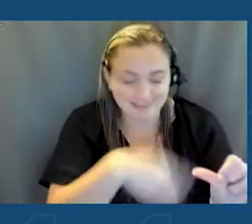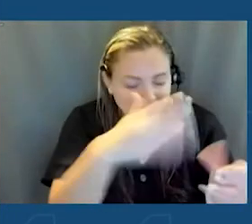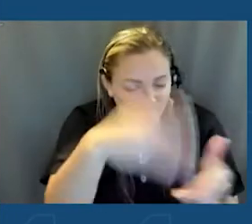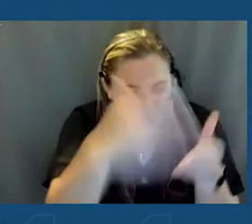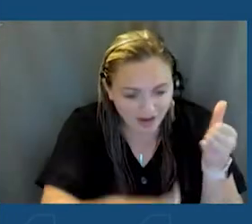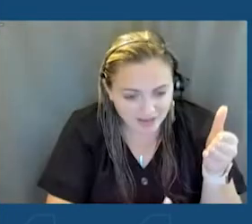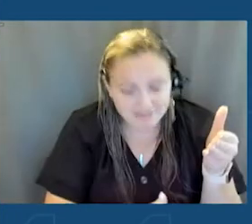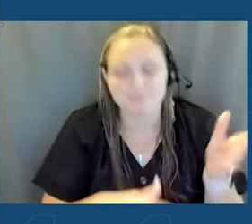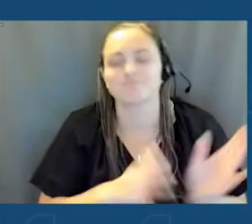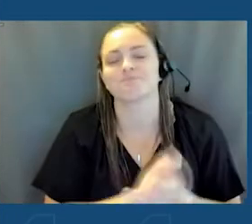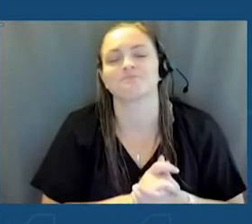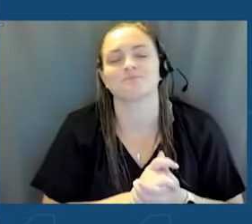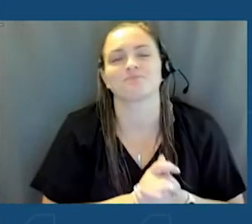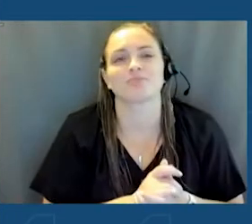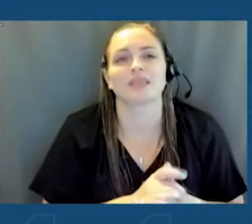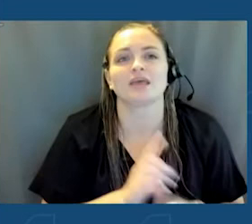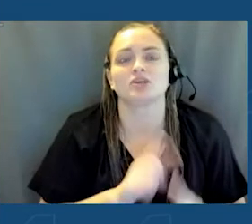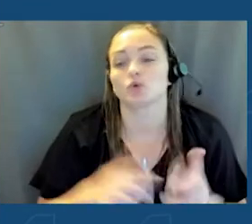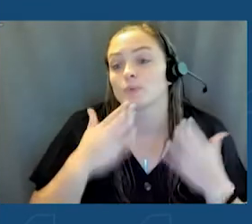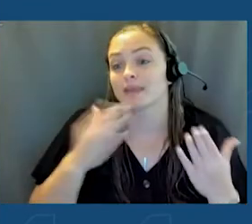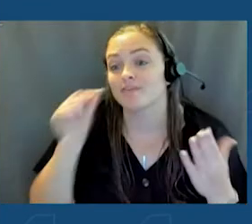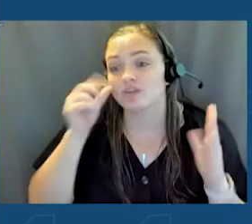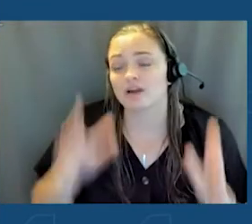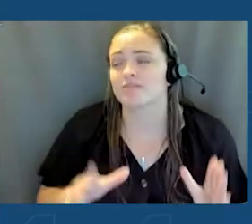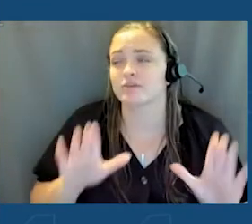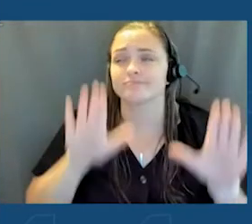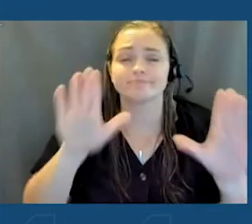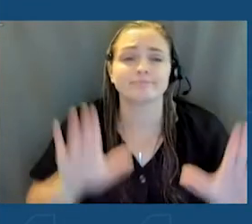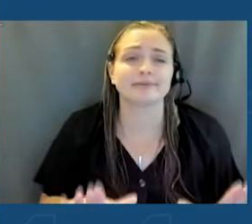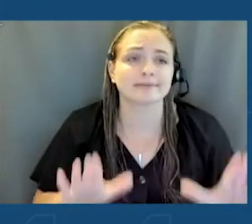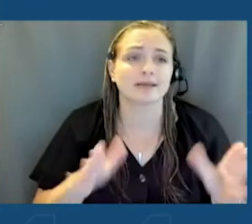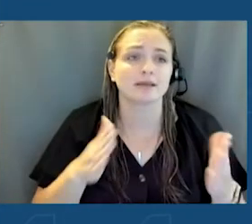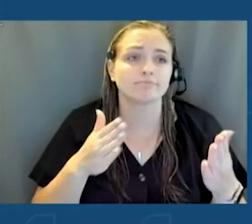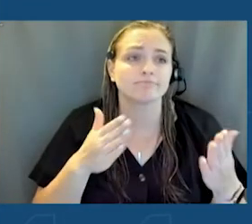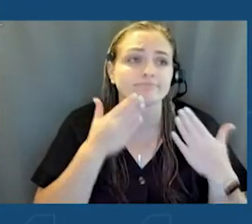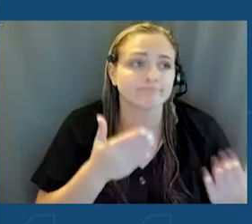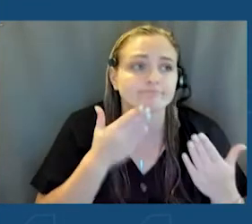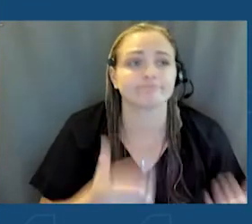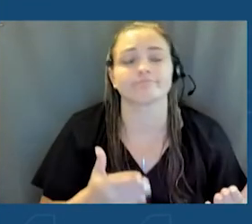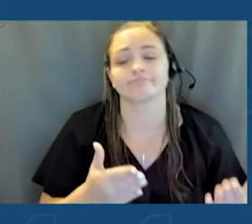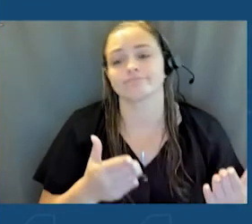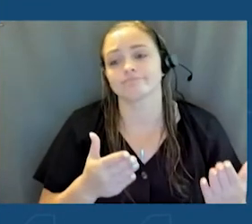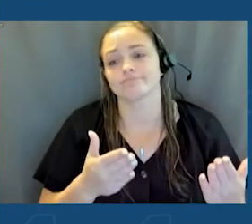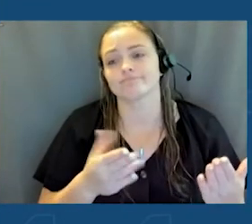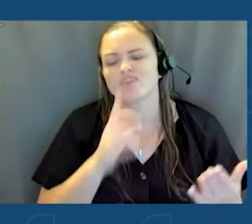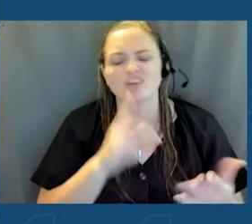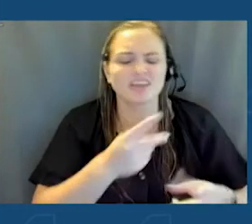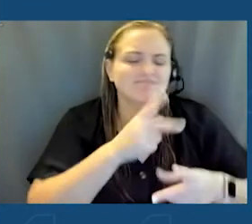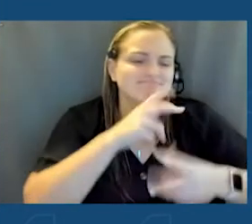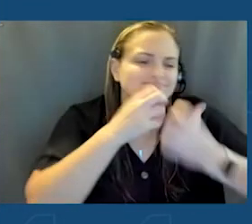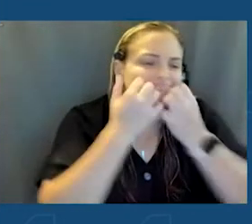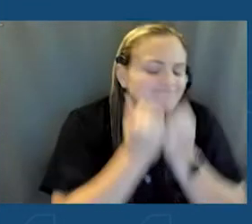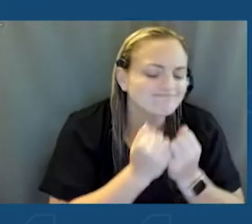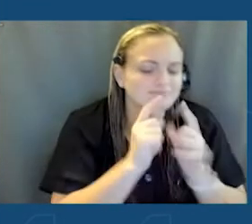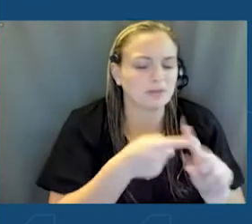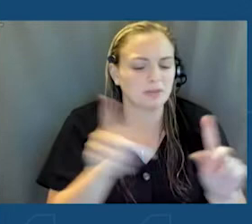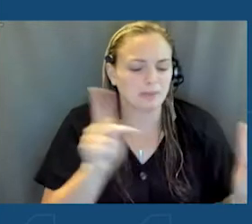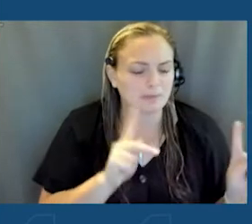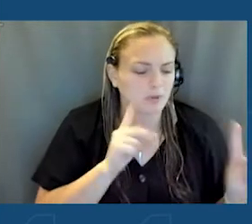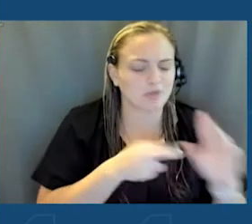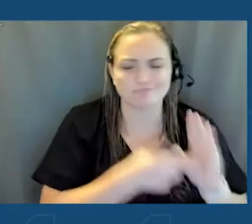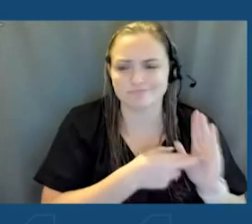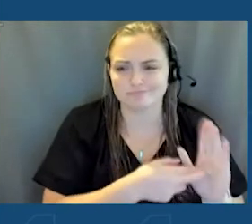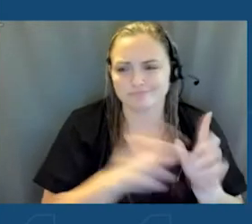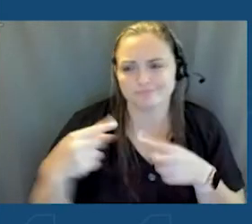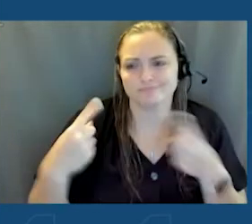our governor, who's just brilliant and so thoughtful and cares deeply about the constituents that she represents so well. And